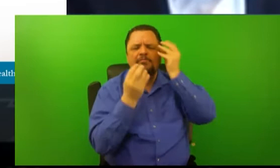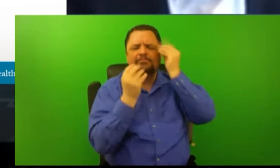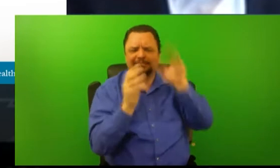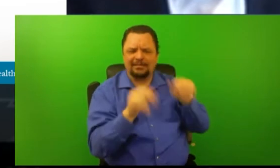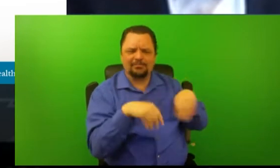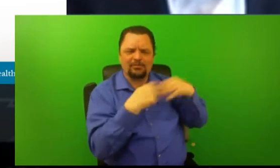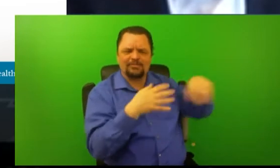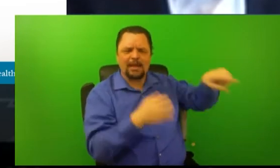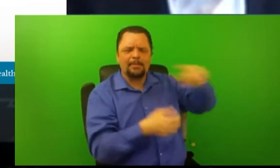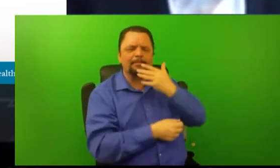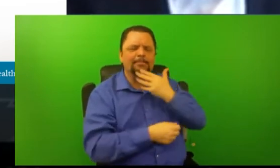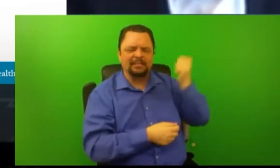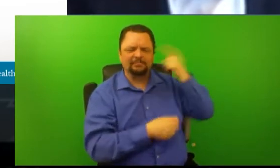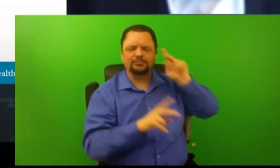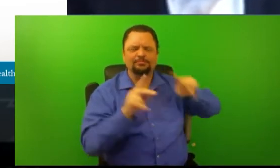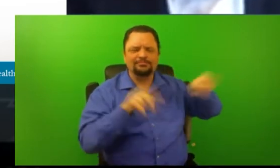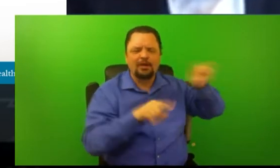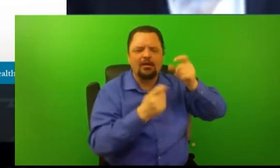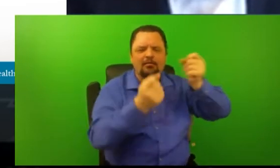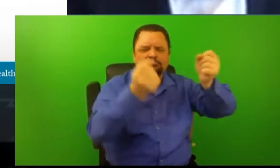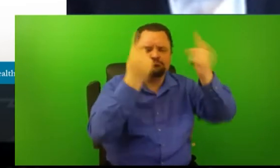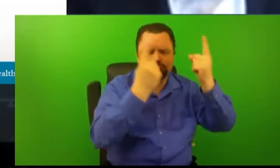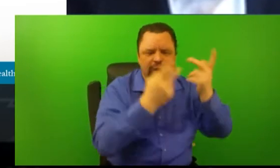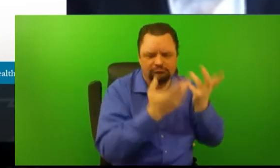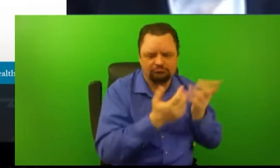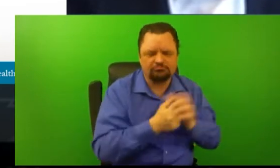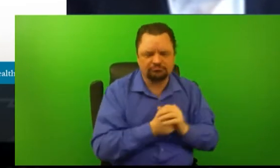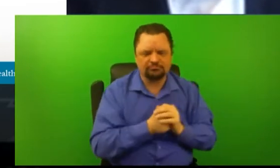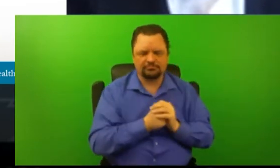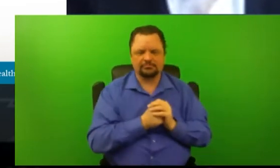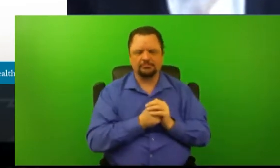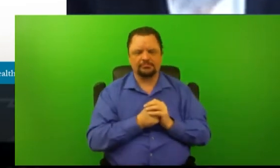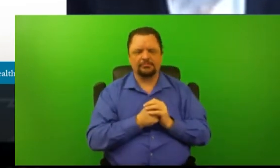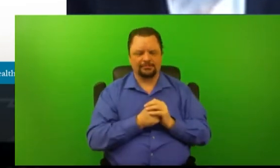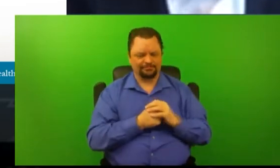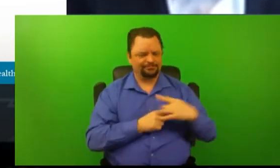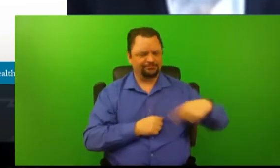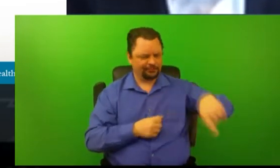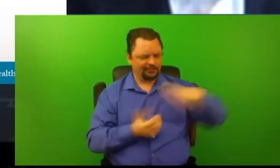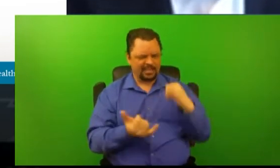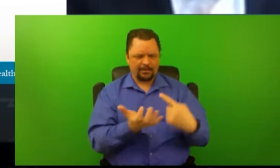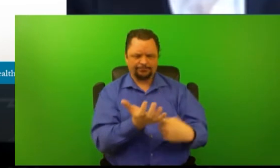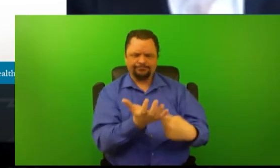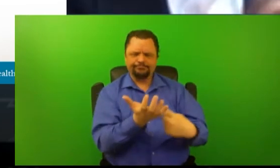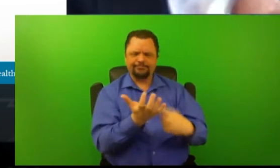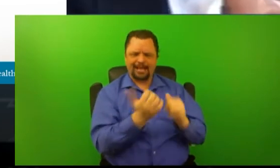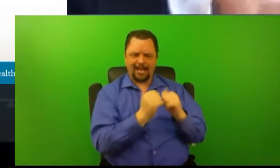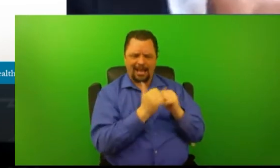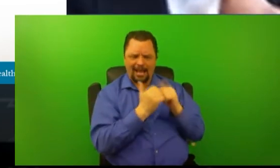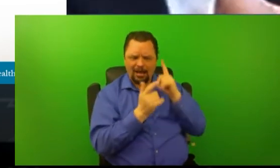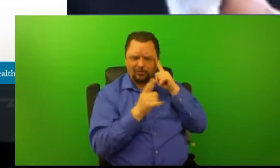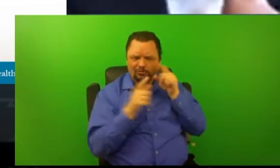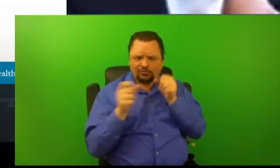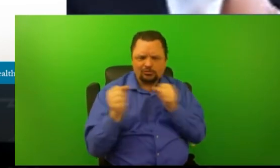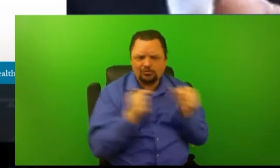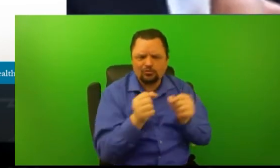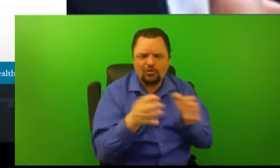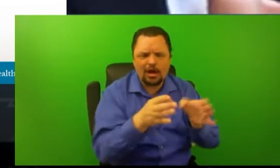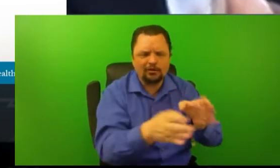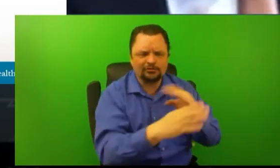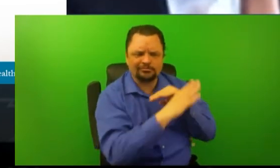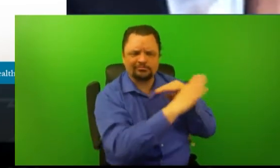reasons, Commissioners and Dr. Turbush, why we talked about prevention strategies early on before the data was that I think we